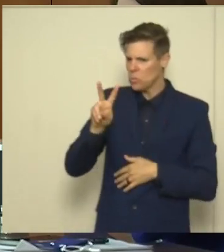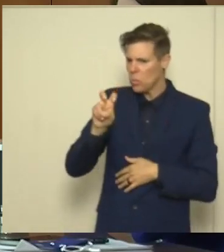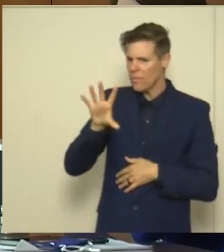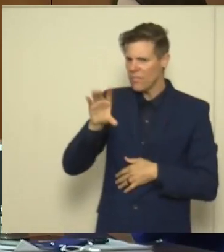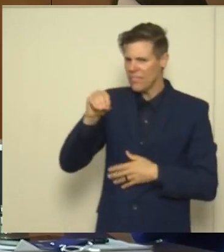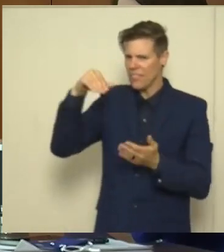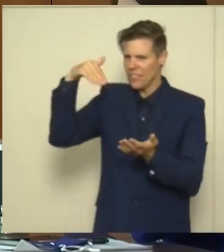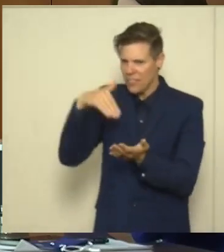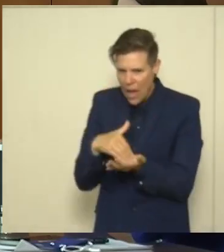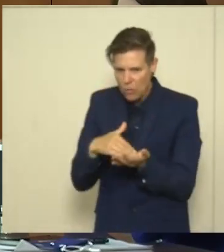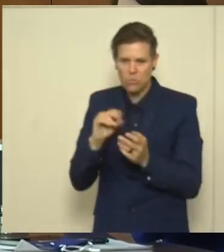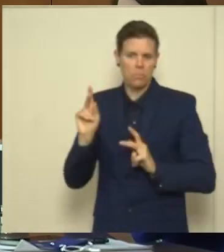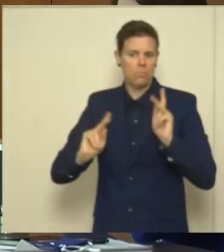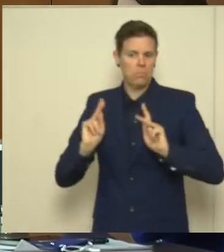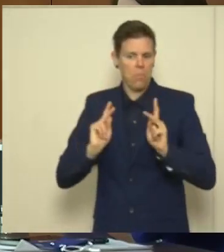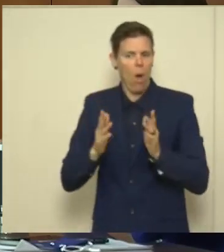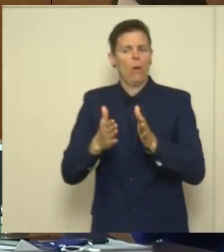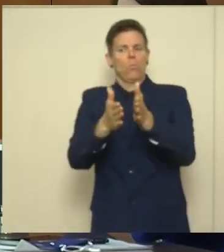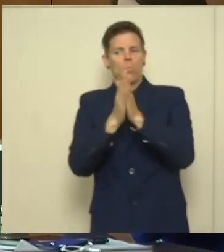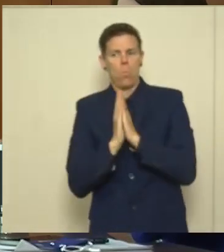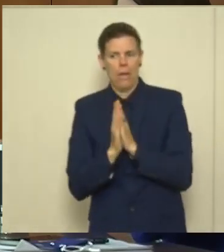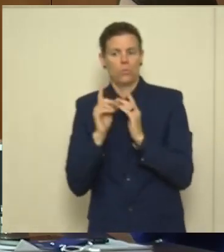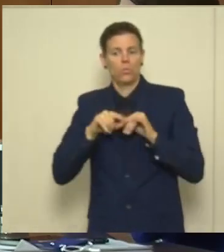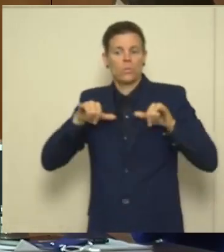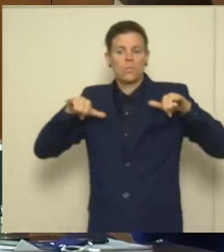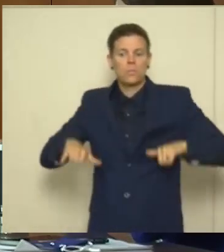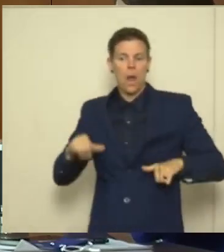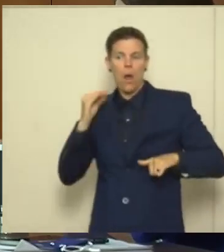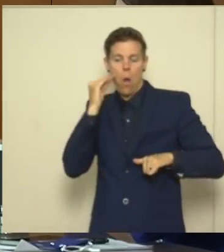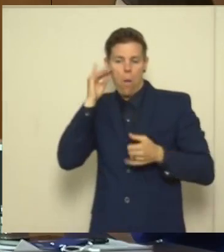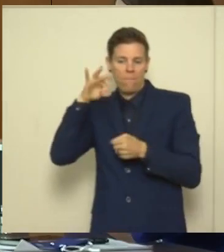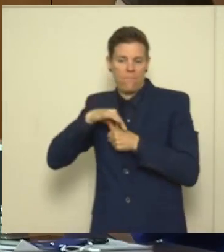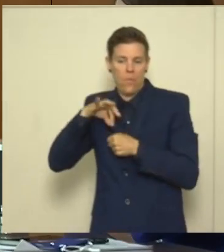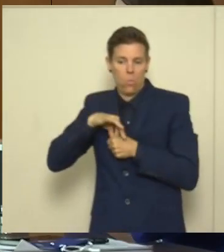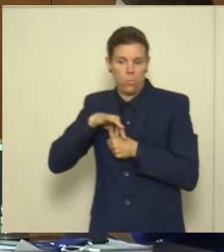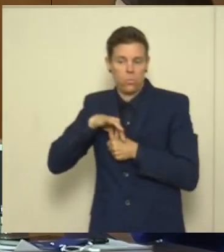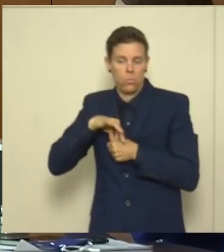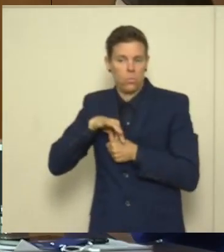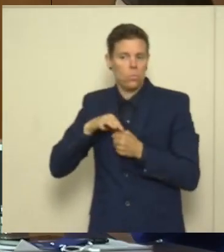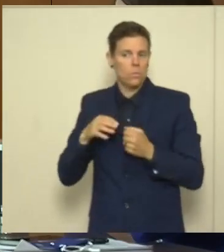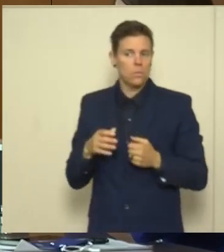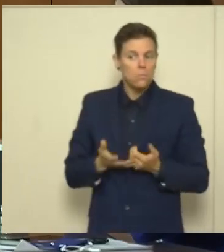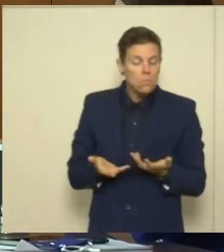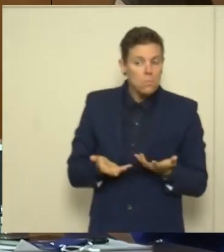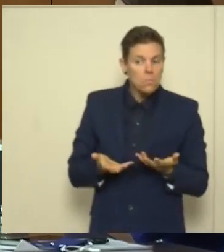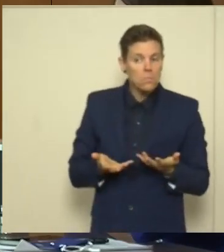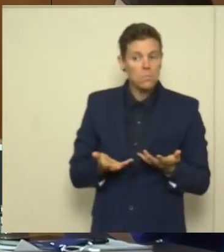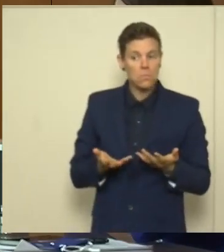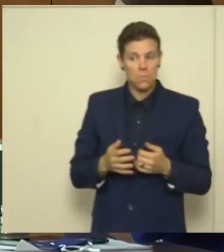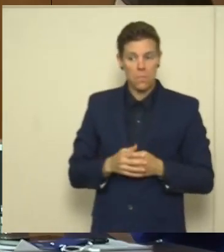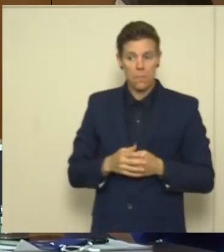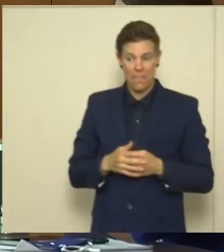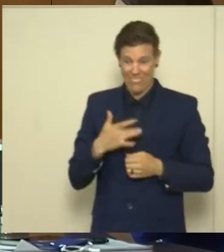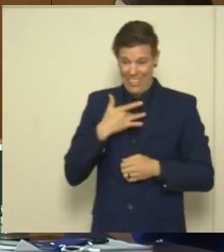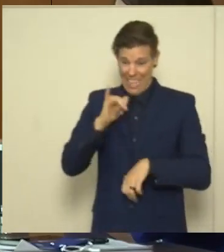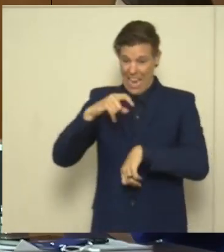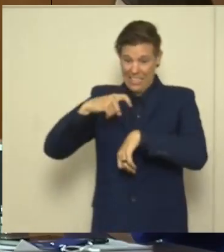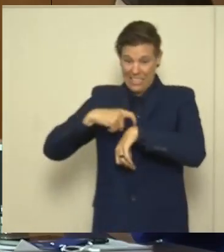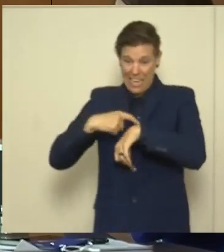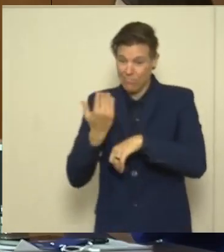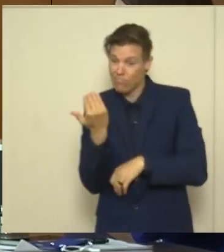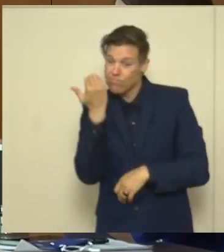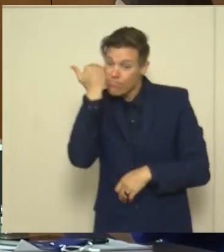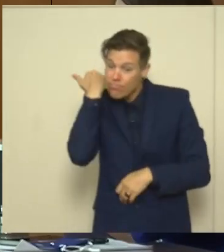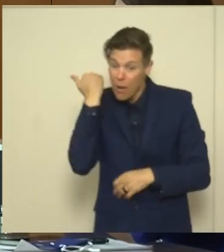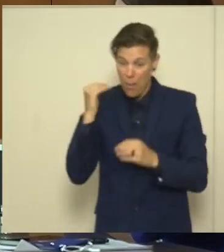then, Governor, if you would, I wonder if you can comment on whether you're satisfied with your nominees to the